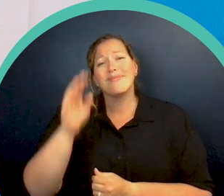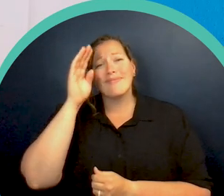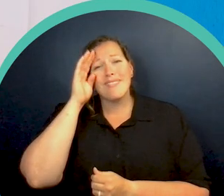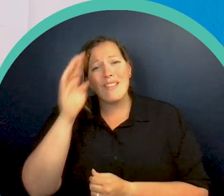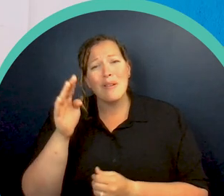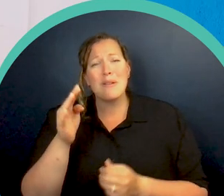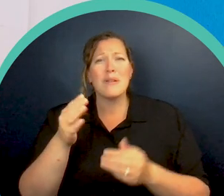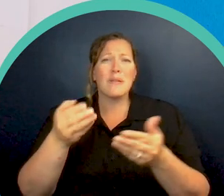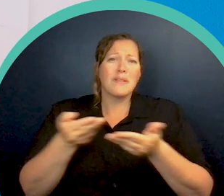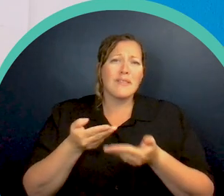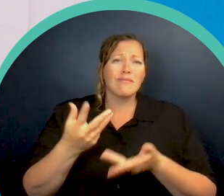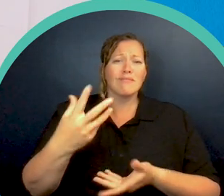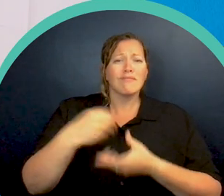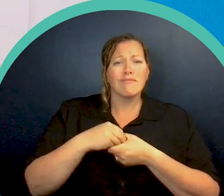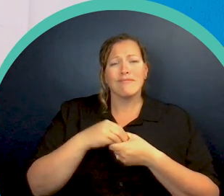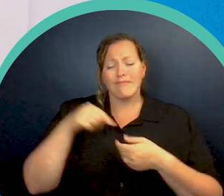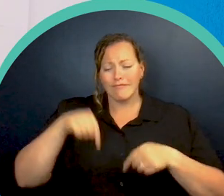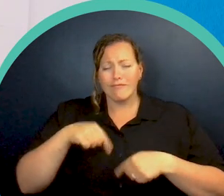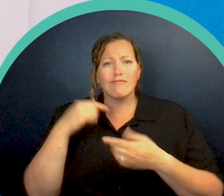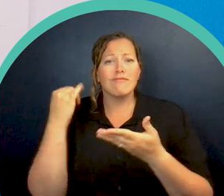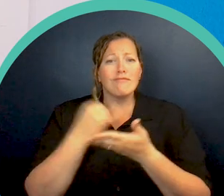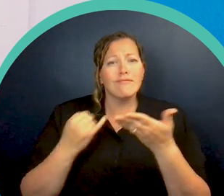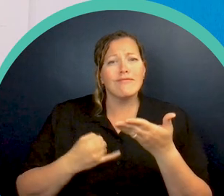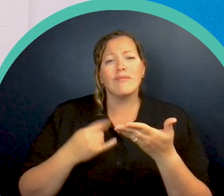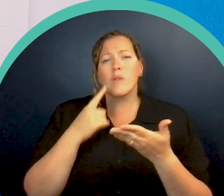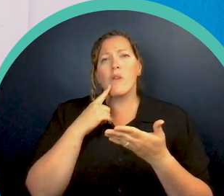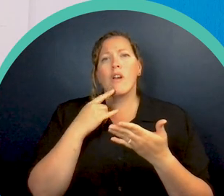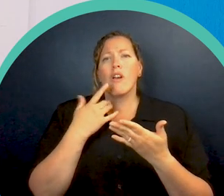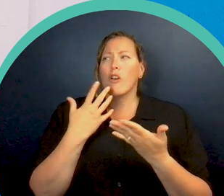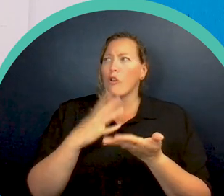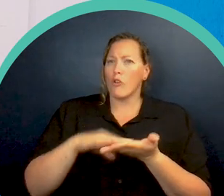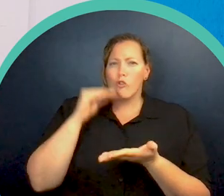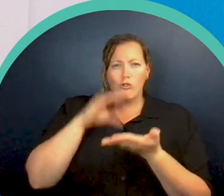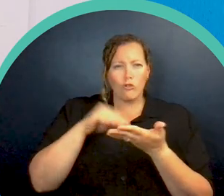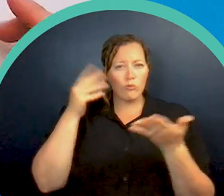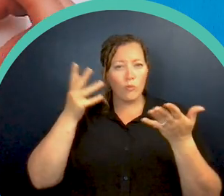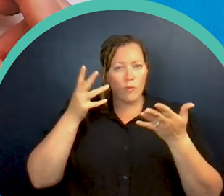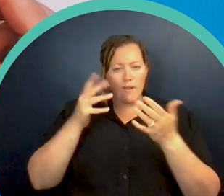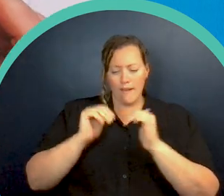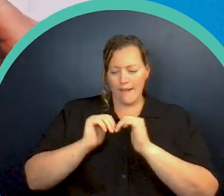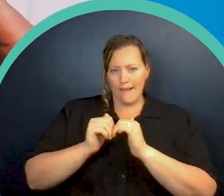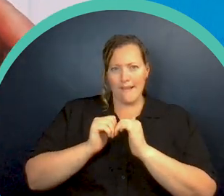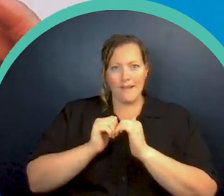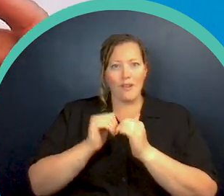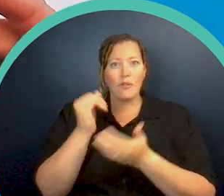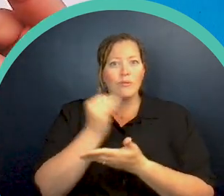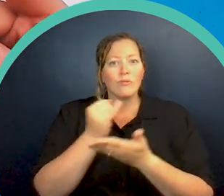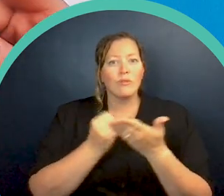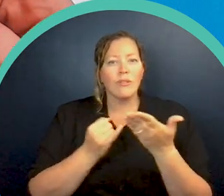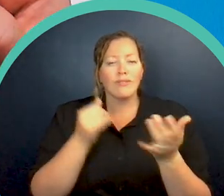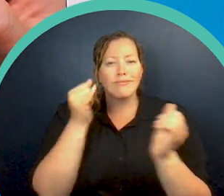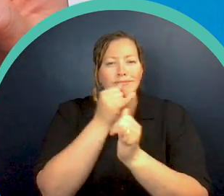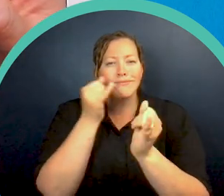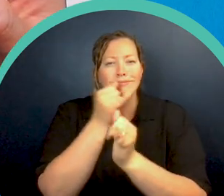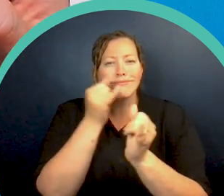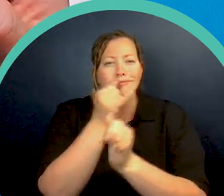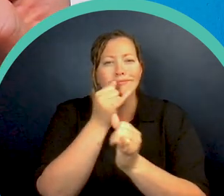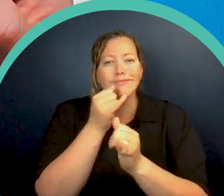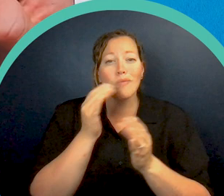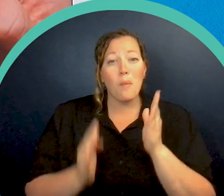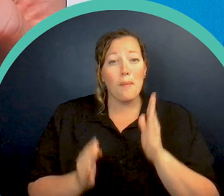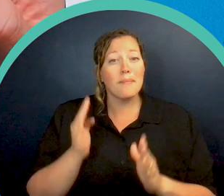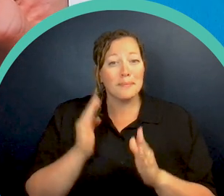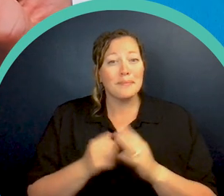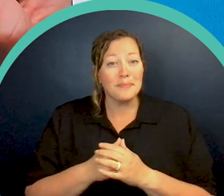everyone, and welcome to today's video. Today we are going to spend some time learning how to draw some